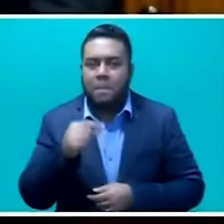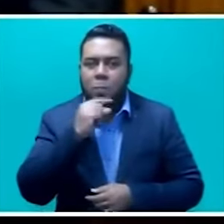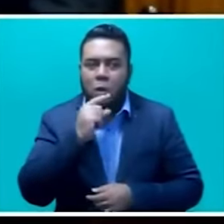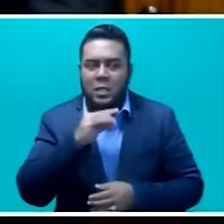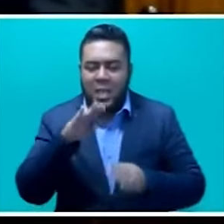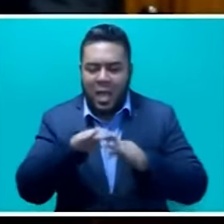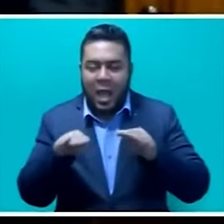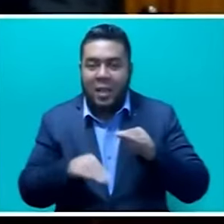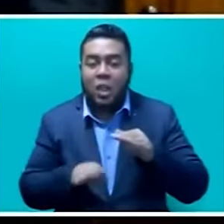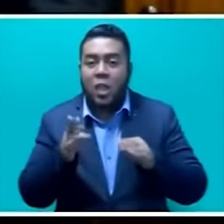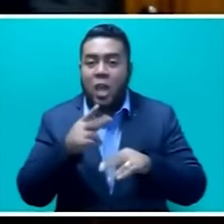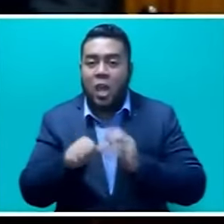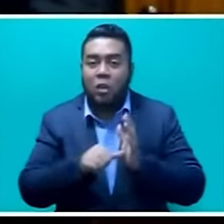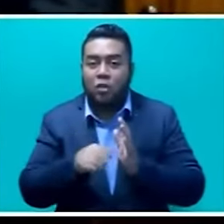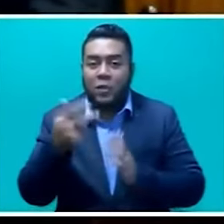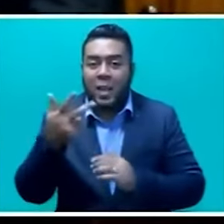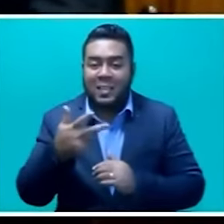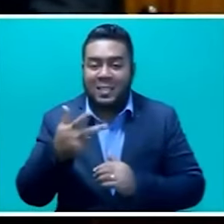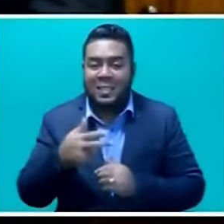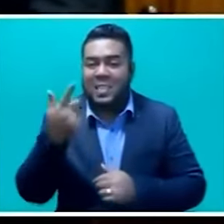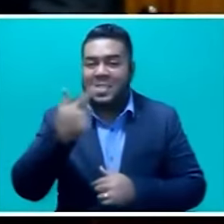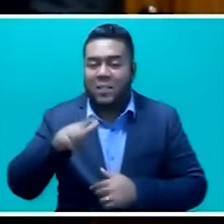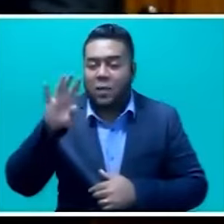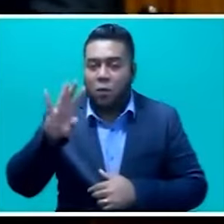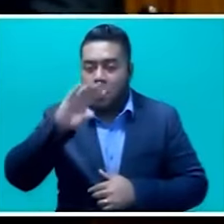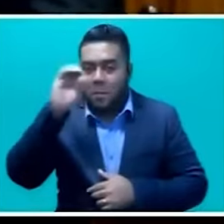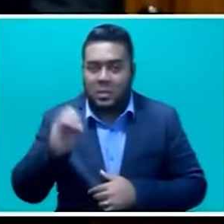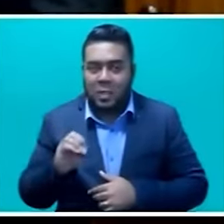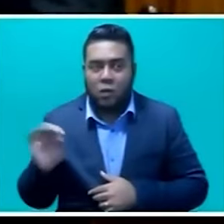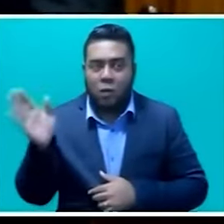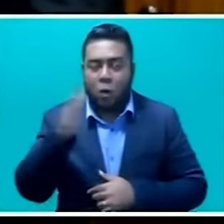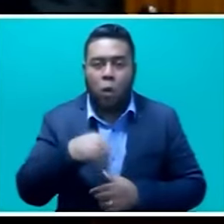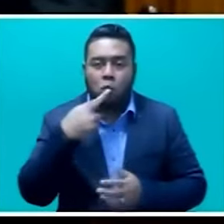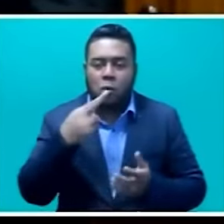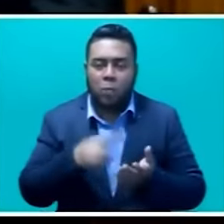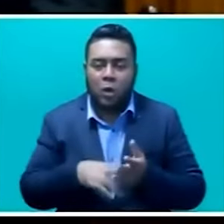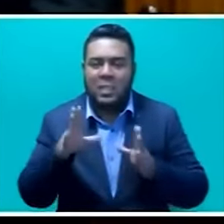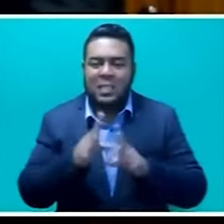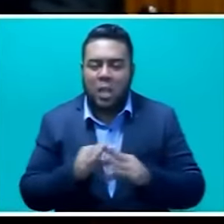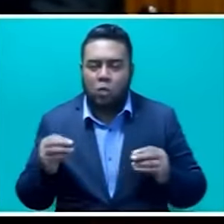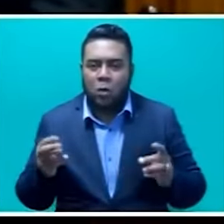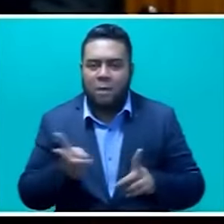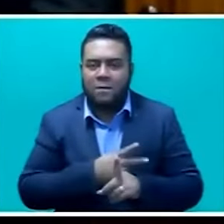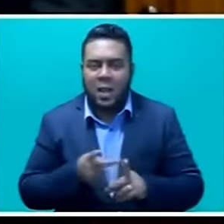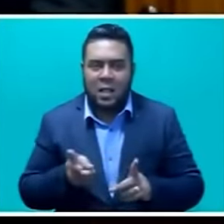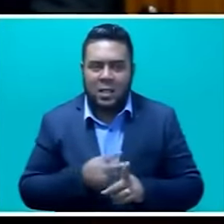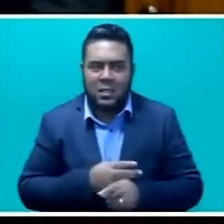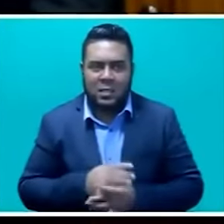age of 18, accounting for 74% of all reported sexual violence